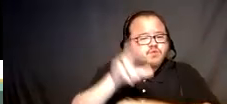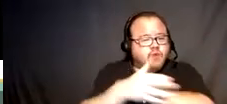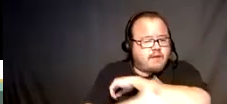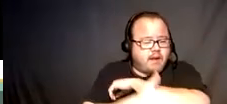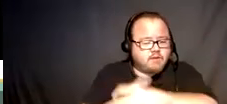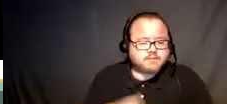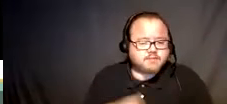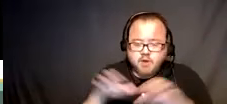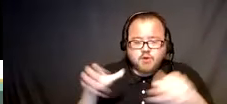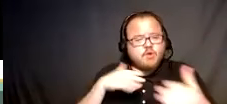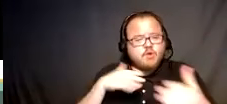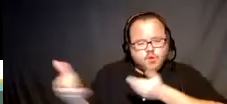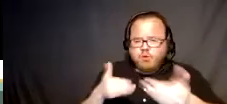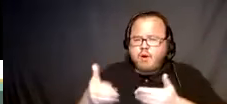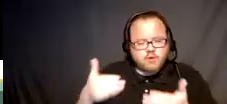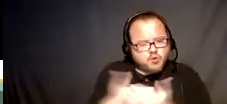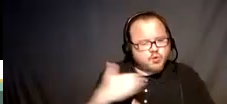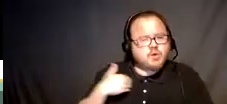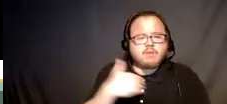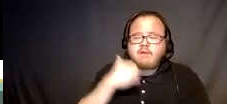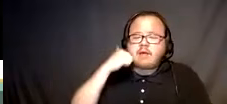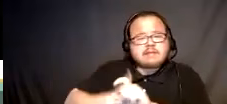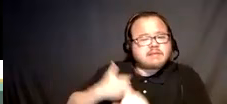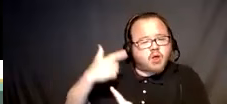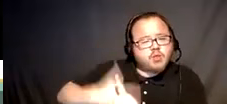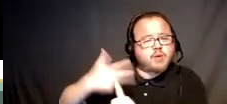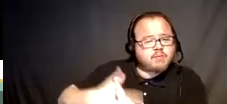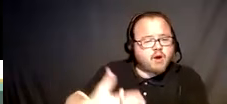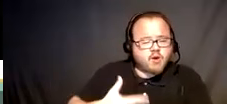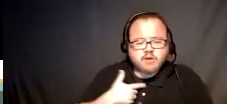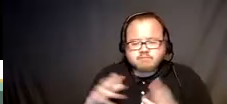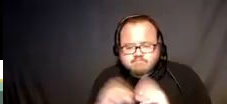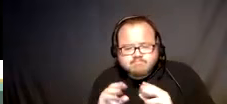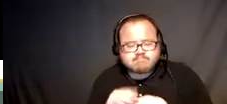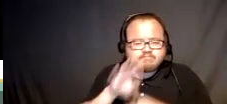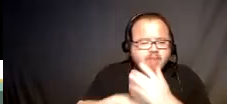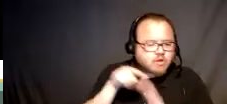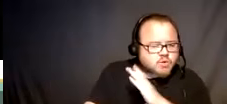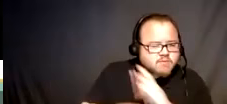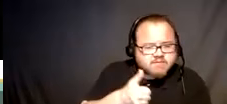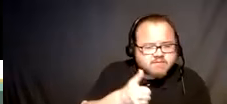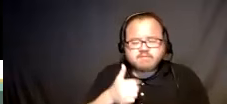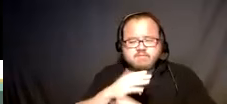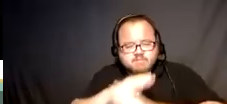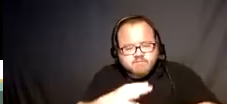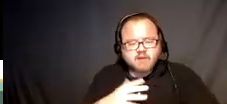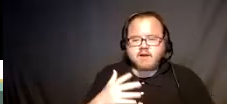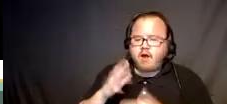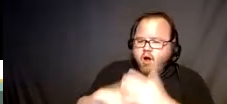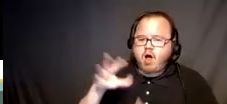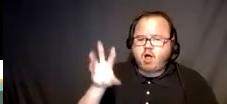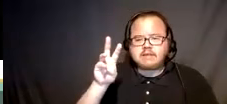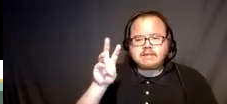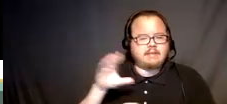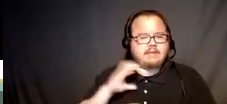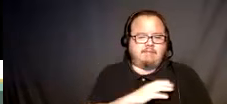coalition welcomes new members, and each quarter we meet and talk about suicide prevention and get updates from our 6 subcommittees. And the subcommittees